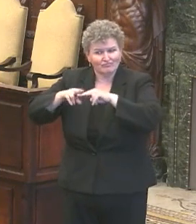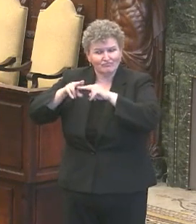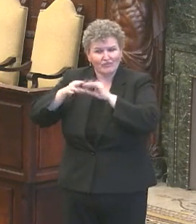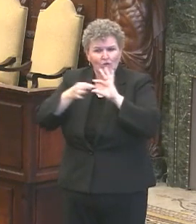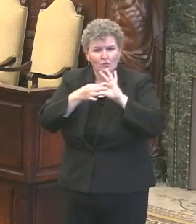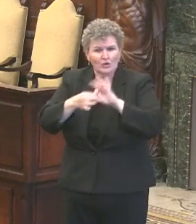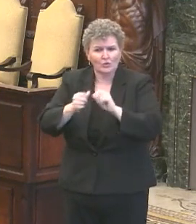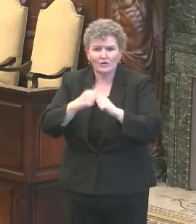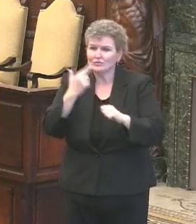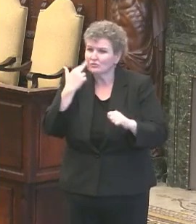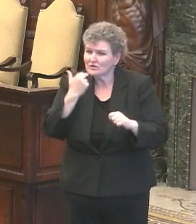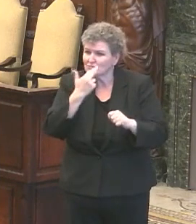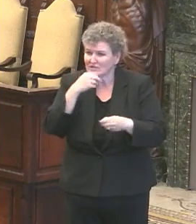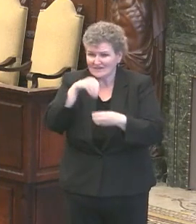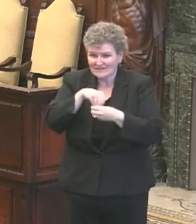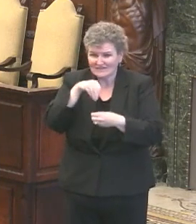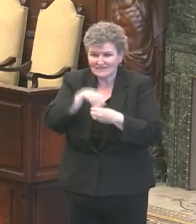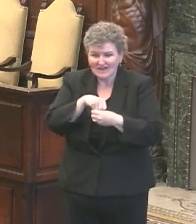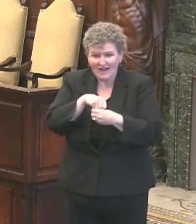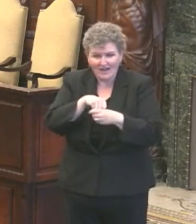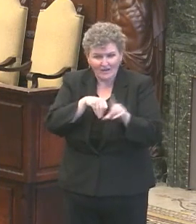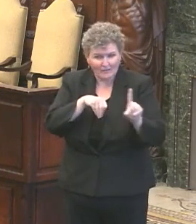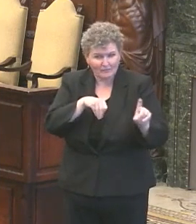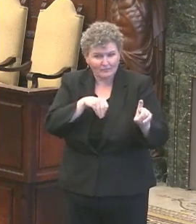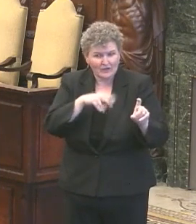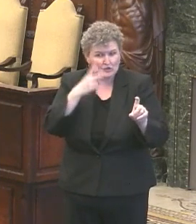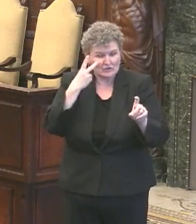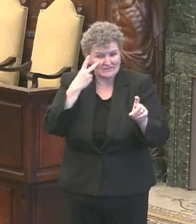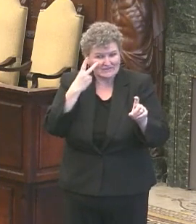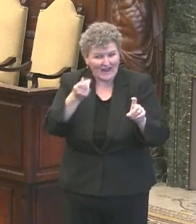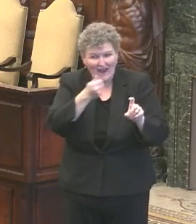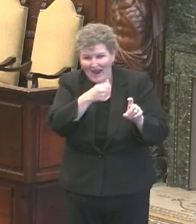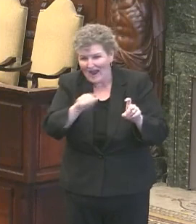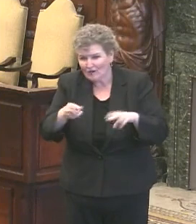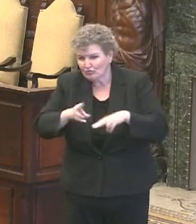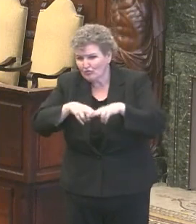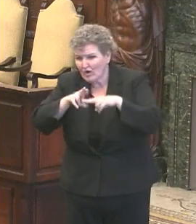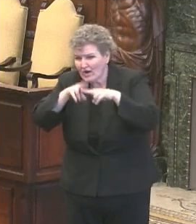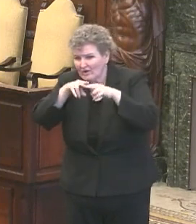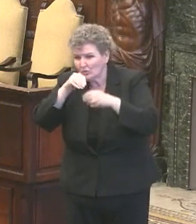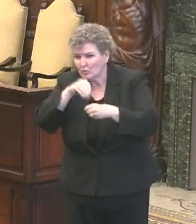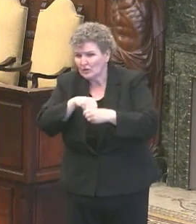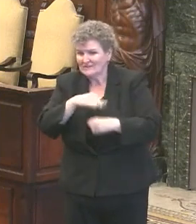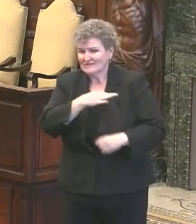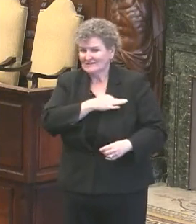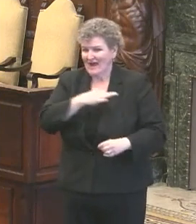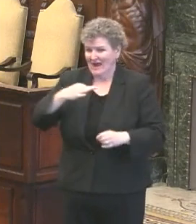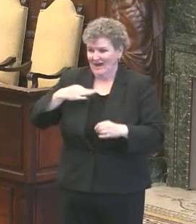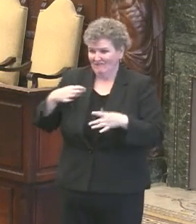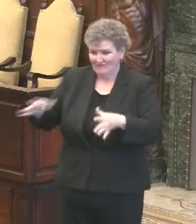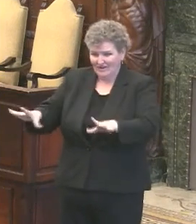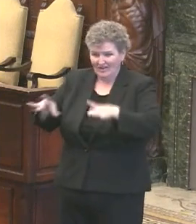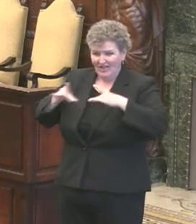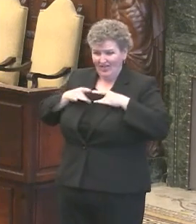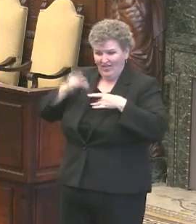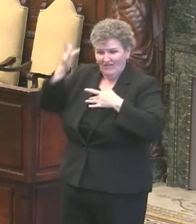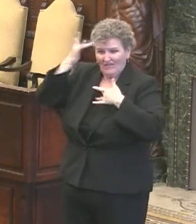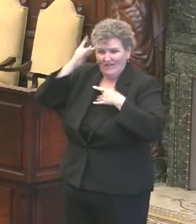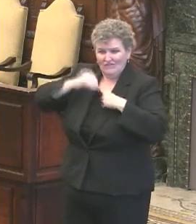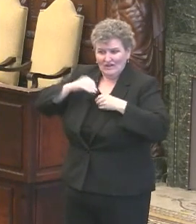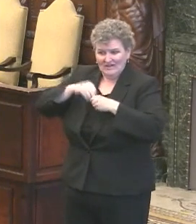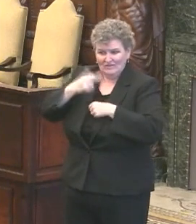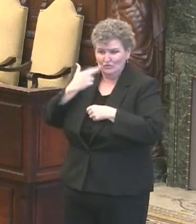was wondering, of that number, did you see any rise in staff that were actually staff members of the